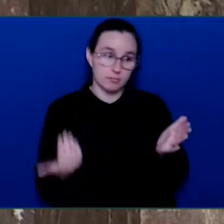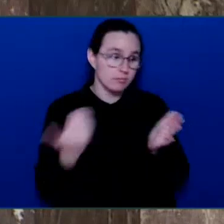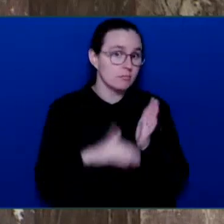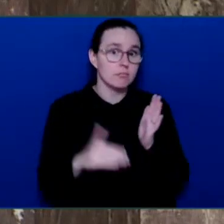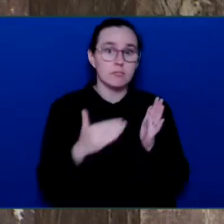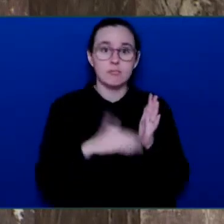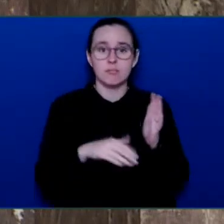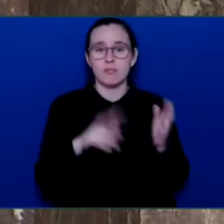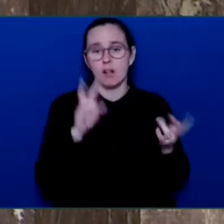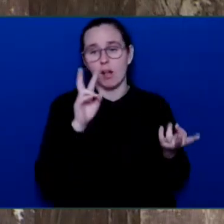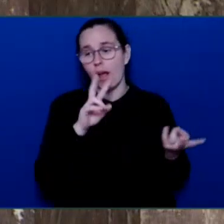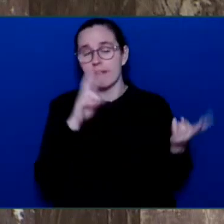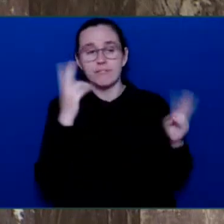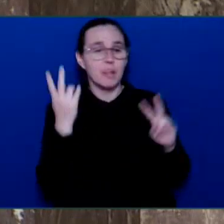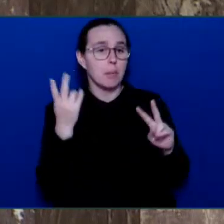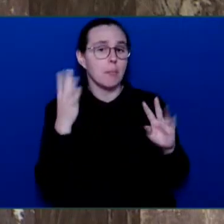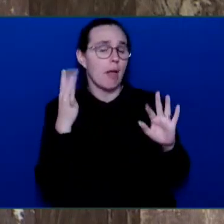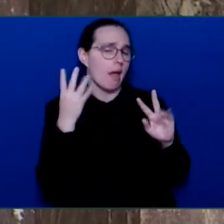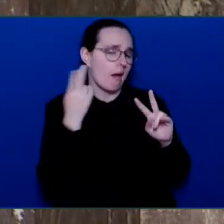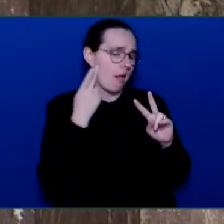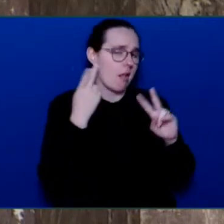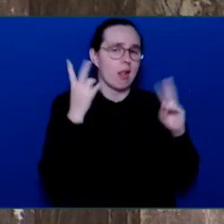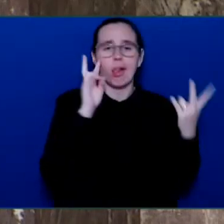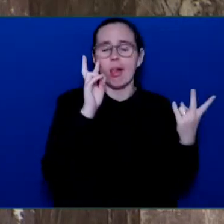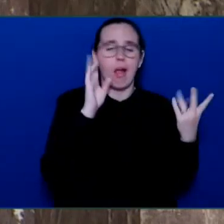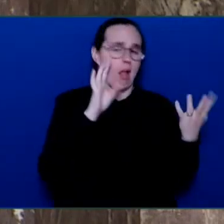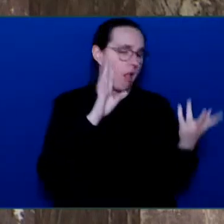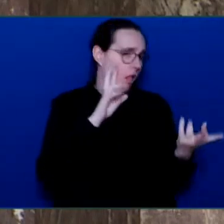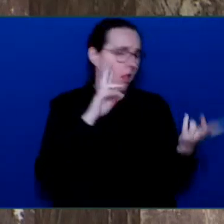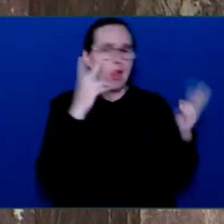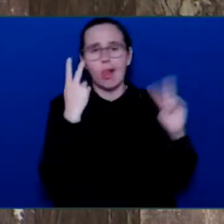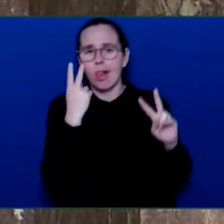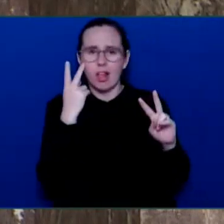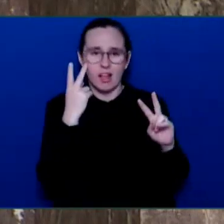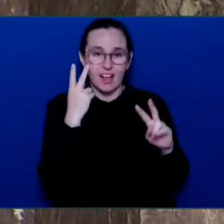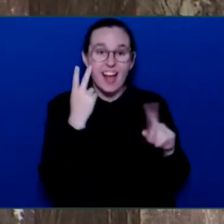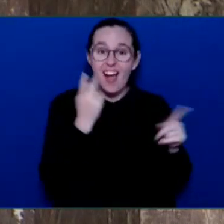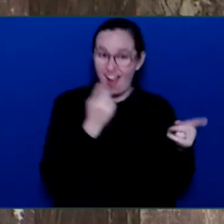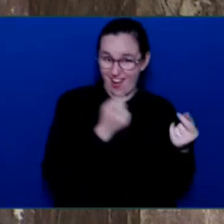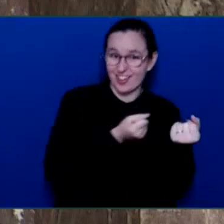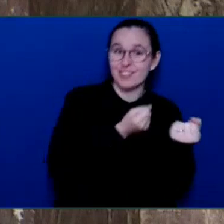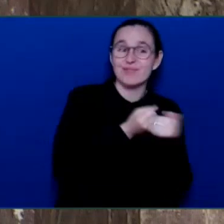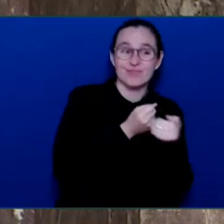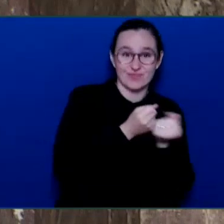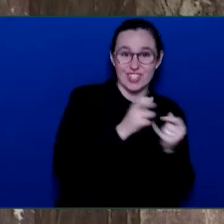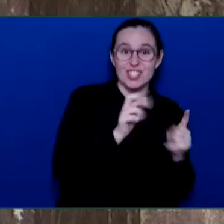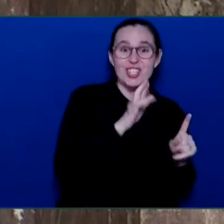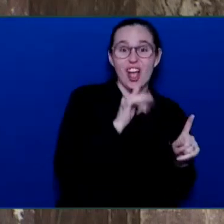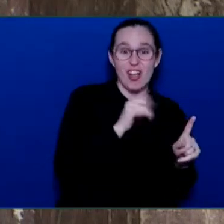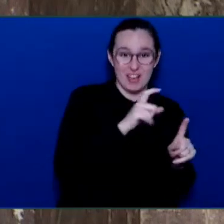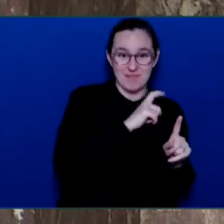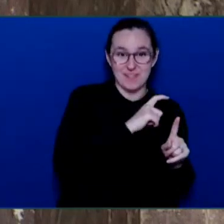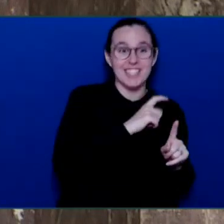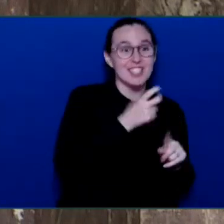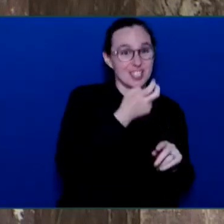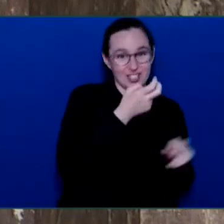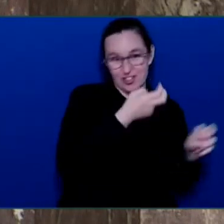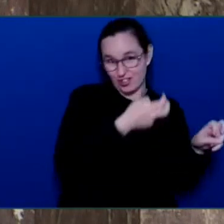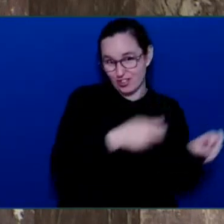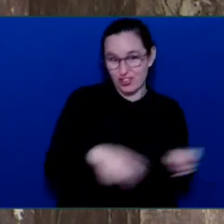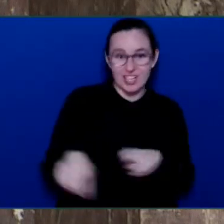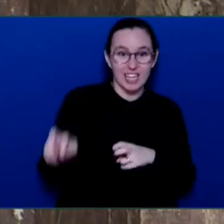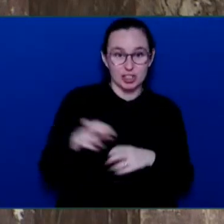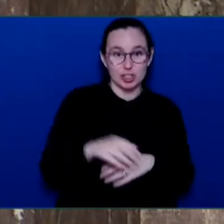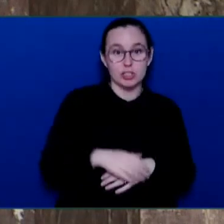police transition. Then the BC Conservative Party says we're against it. They switch their position, Honourable Speaker. We bring